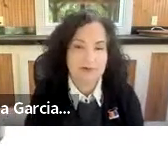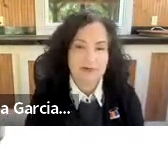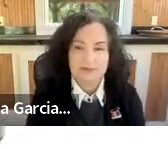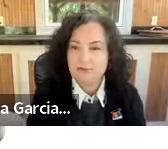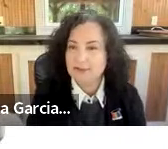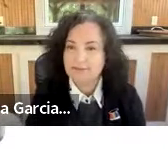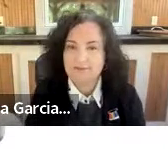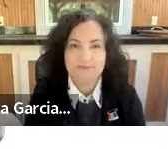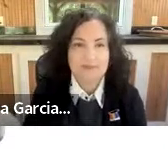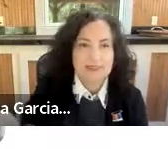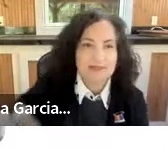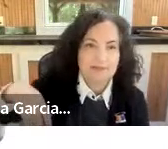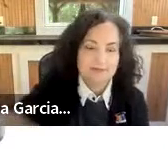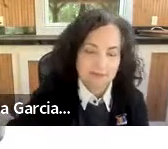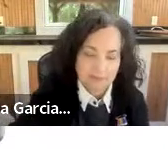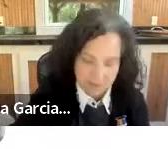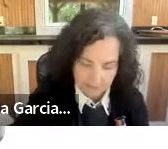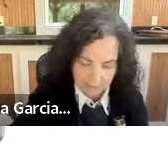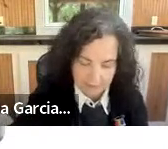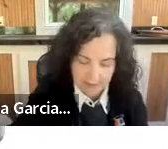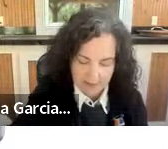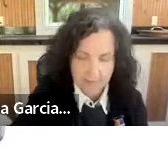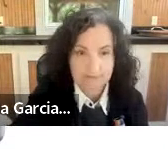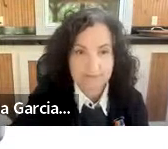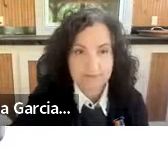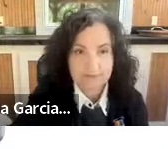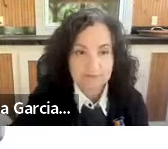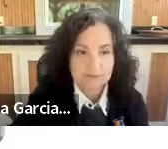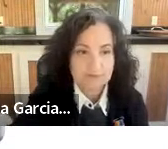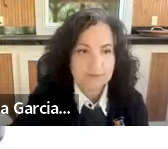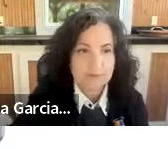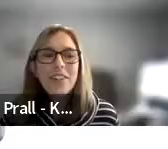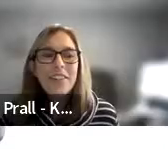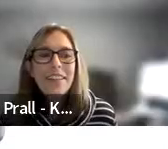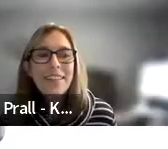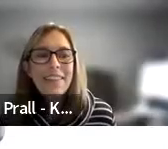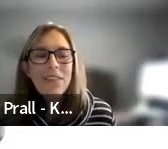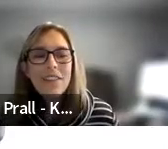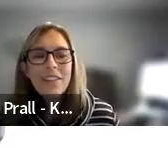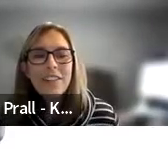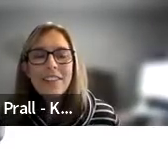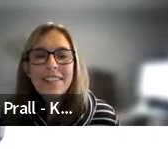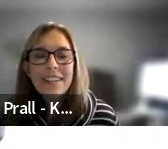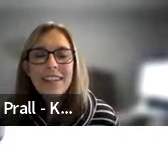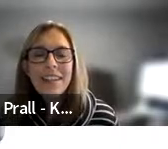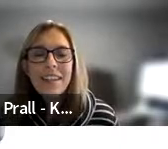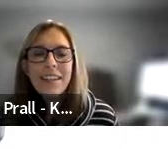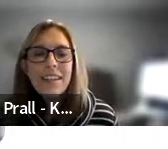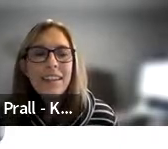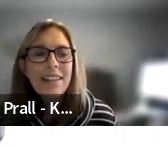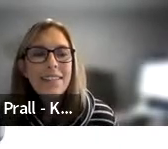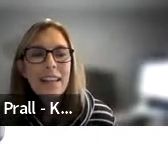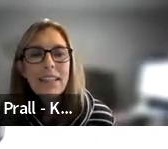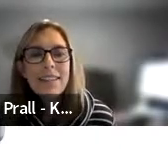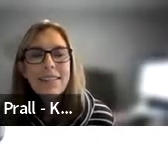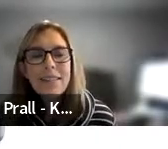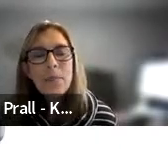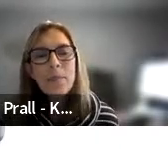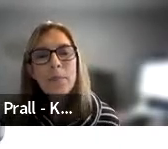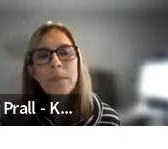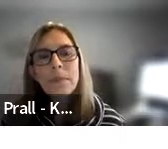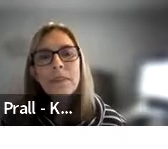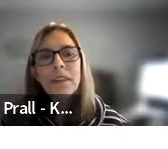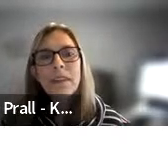Bridge program is going. Thank you so much for being here. Good afternoon, and thank you, Dr. Garcia. Next slide,